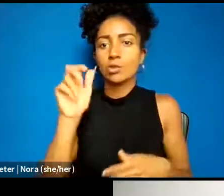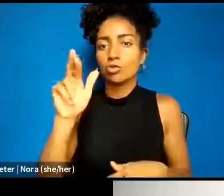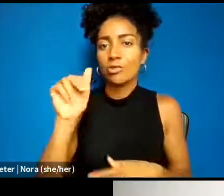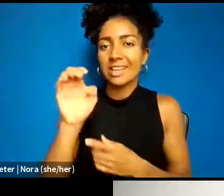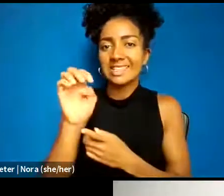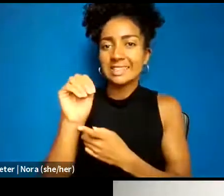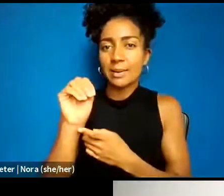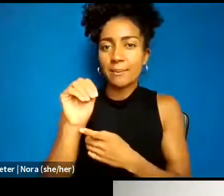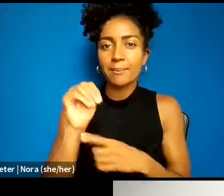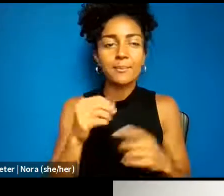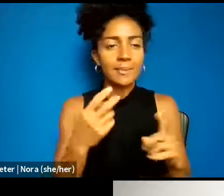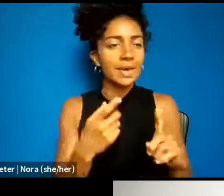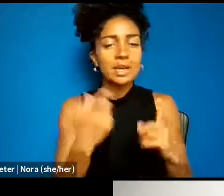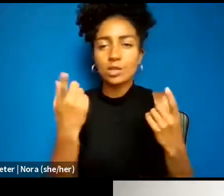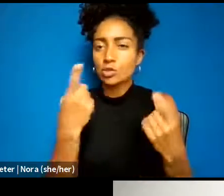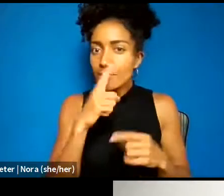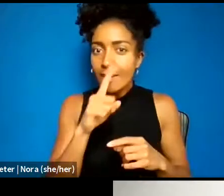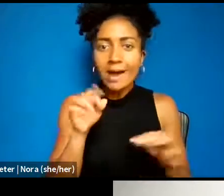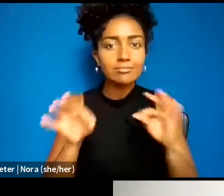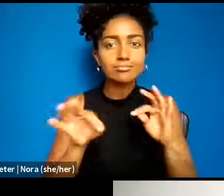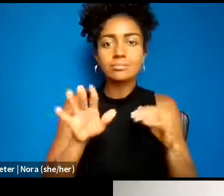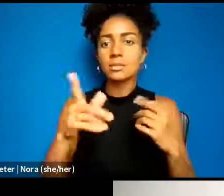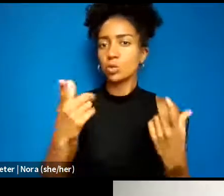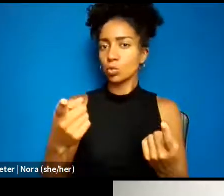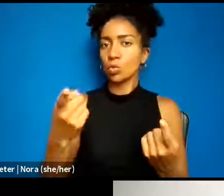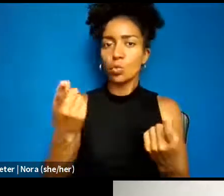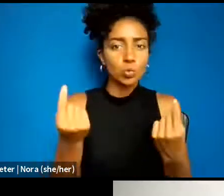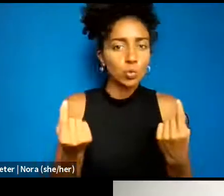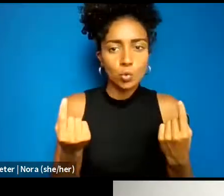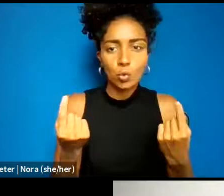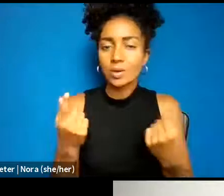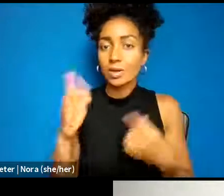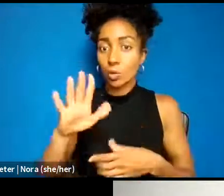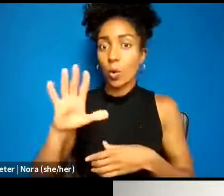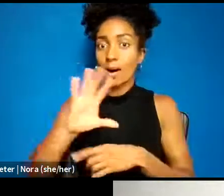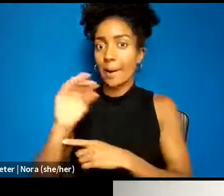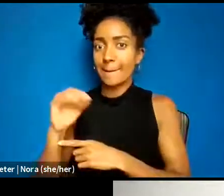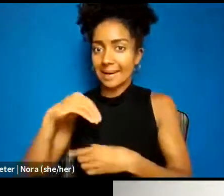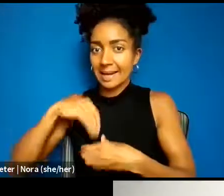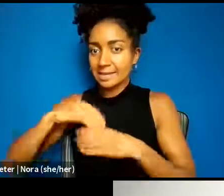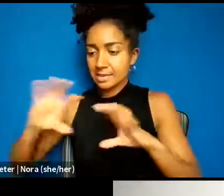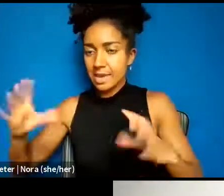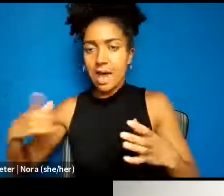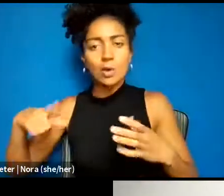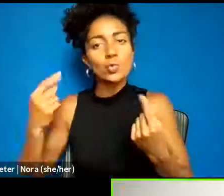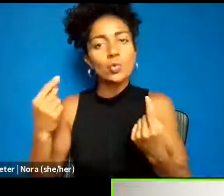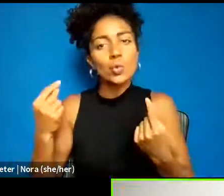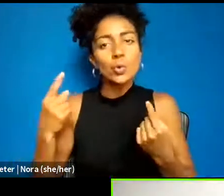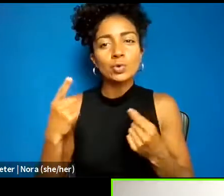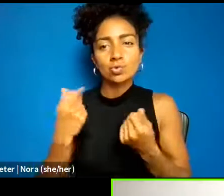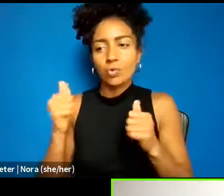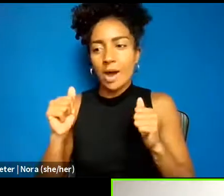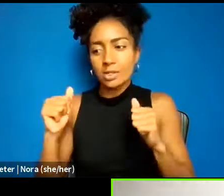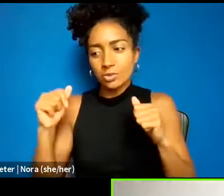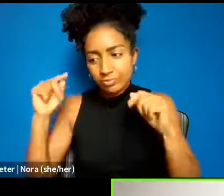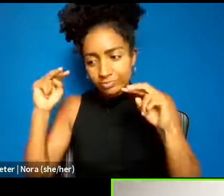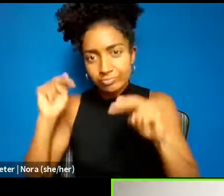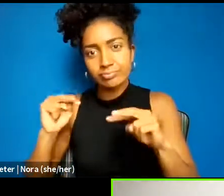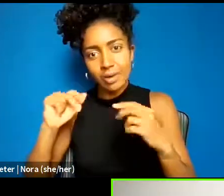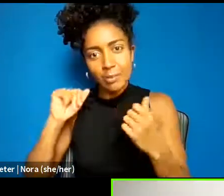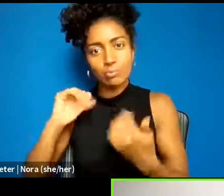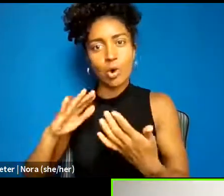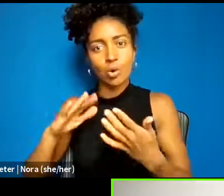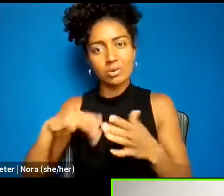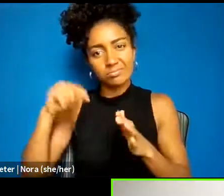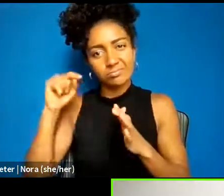you do internally to get at the deep work that is needed? Sure.